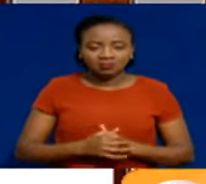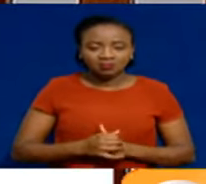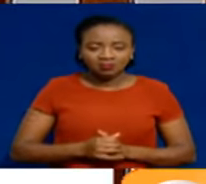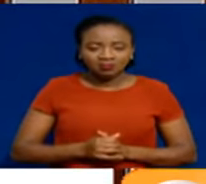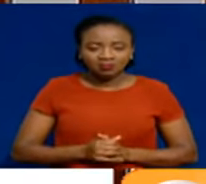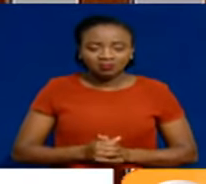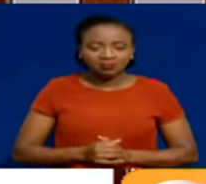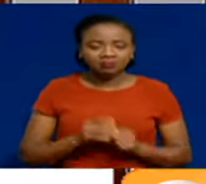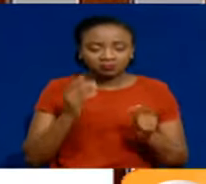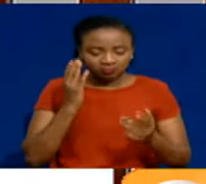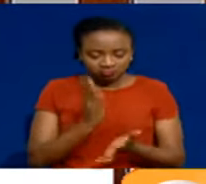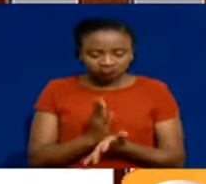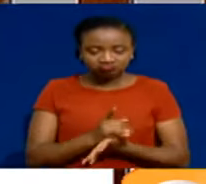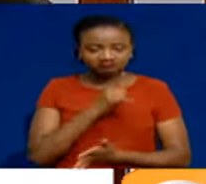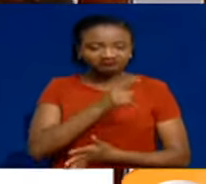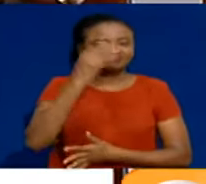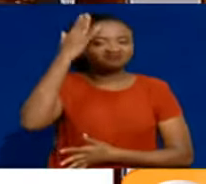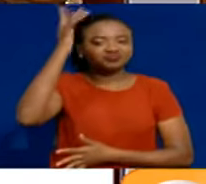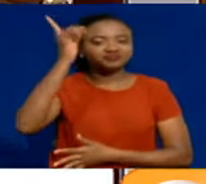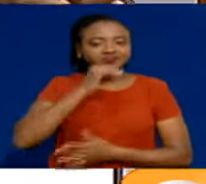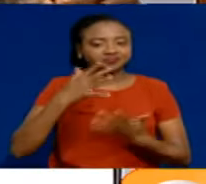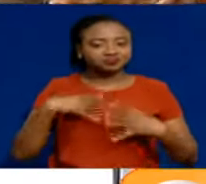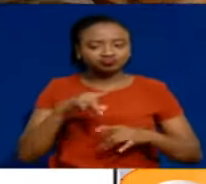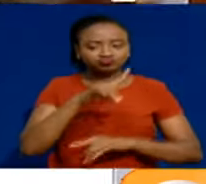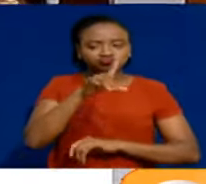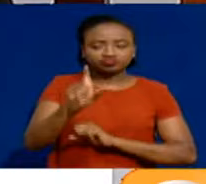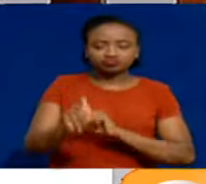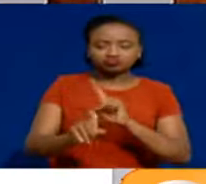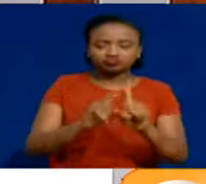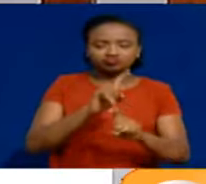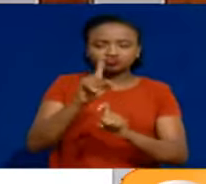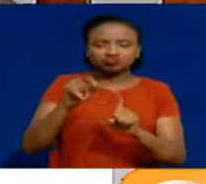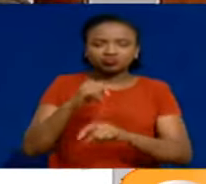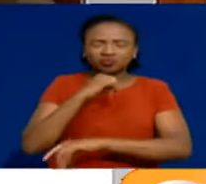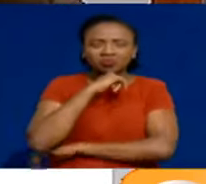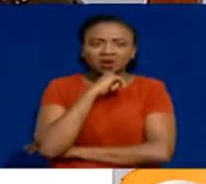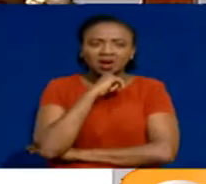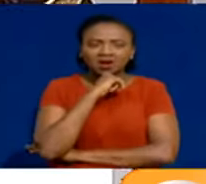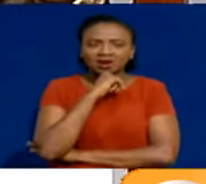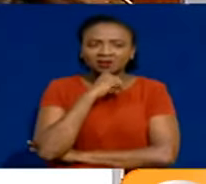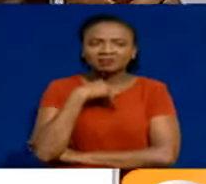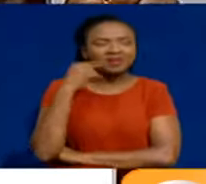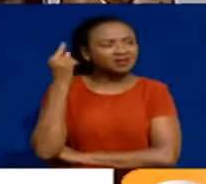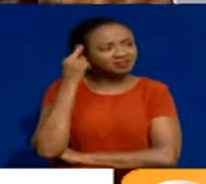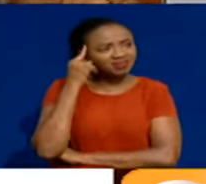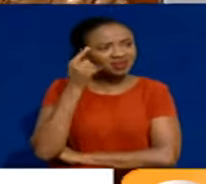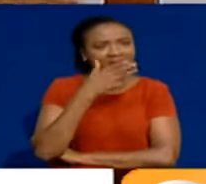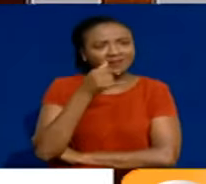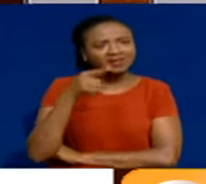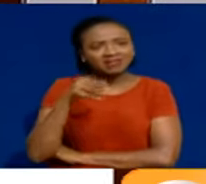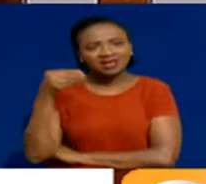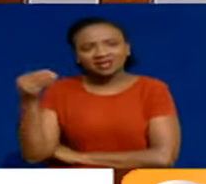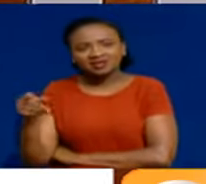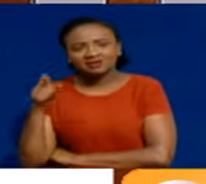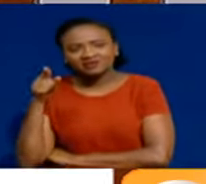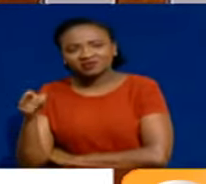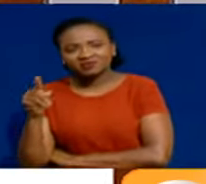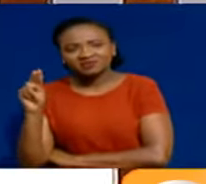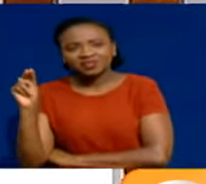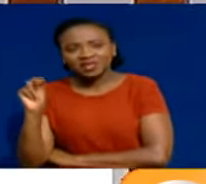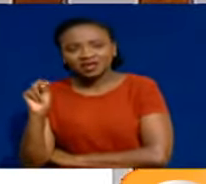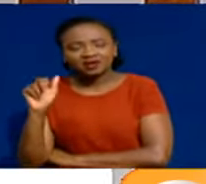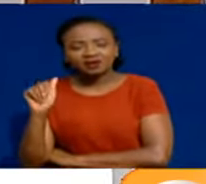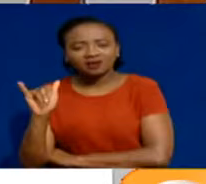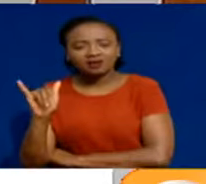He knew people would ask themselves, in whose hands are we safe? Is it in the hands of Nyachai or in the hands